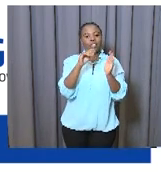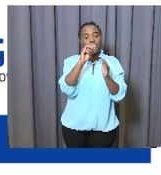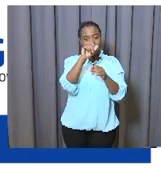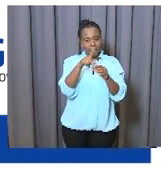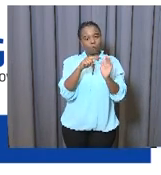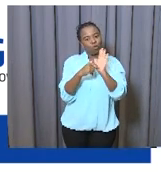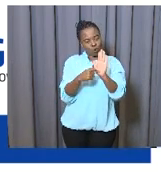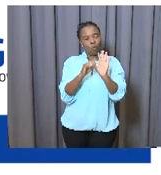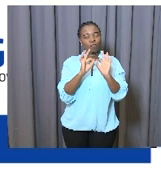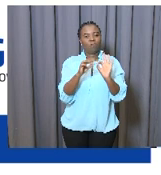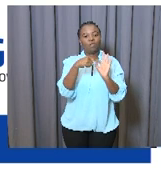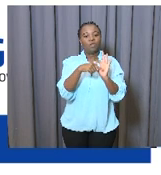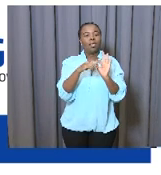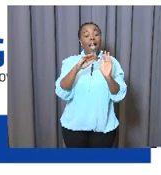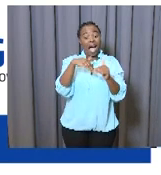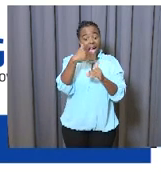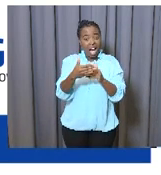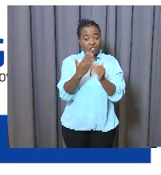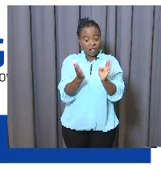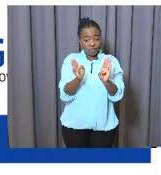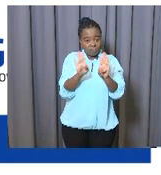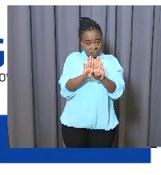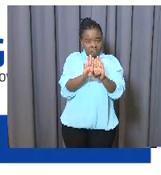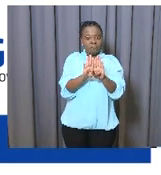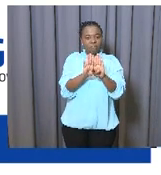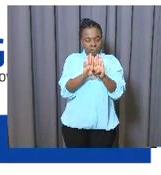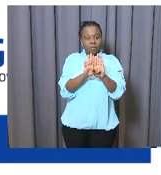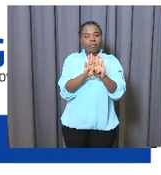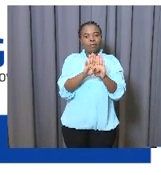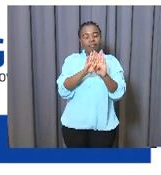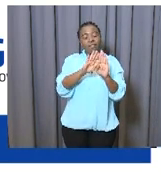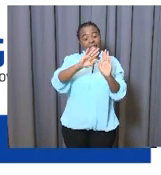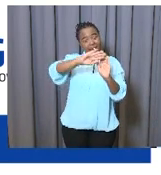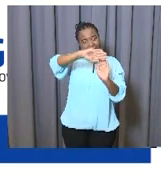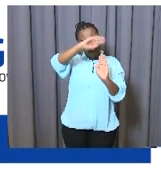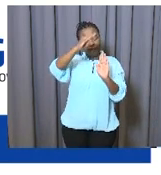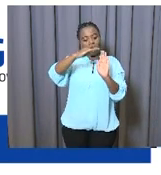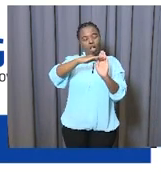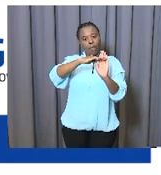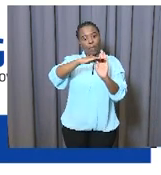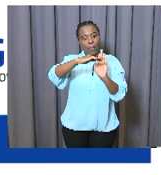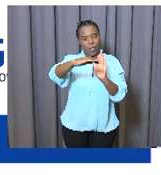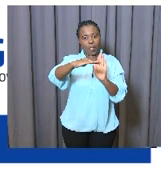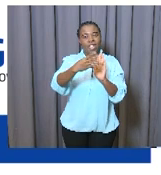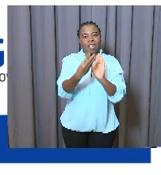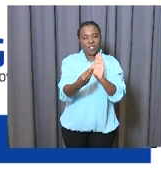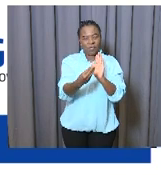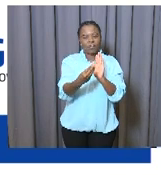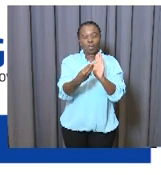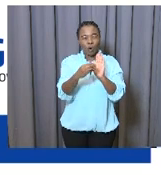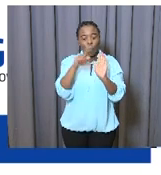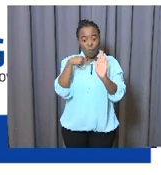lockdown, those cases stabilized. There was the flattening of the curve in wards. We are tracking